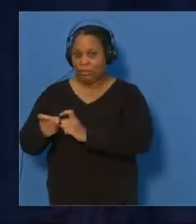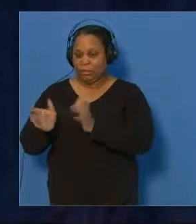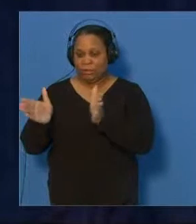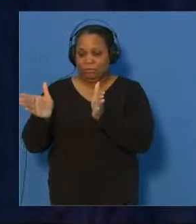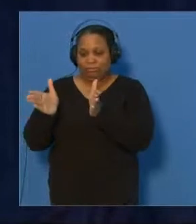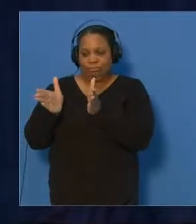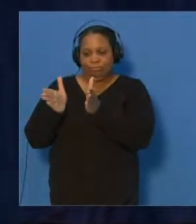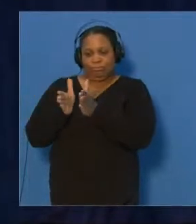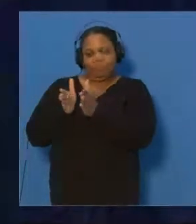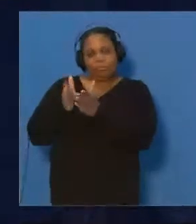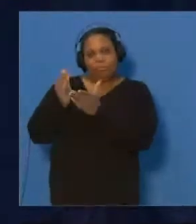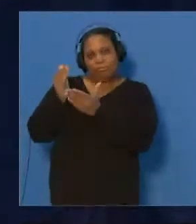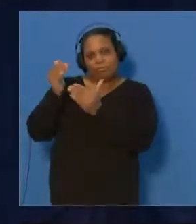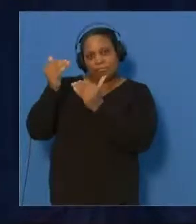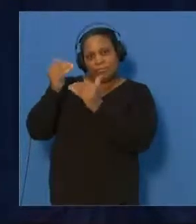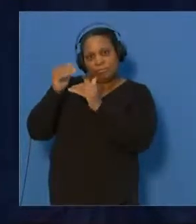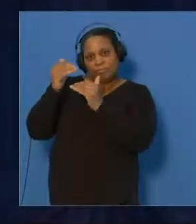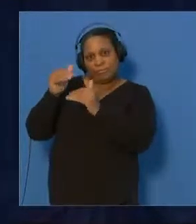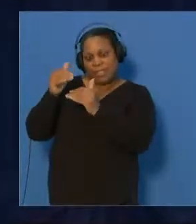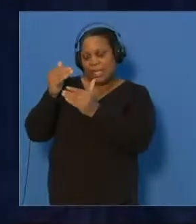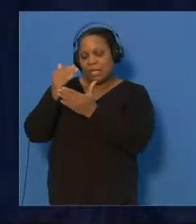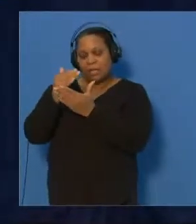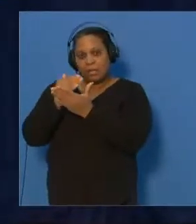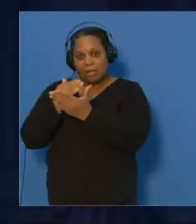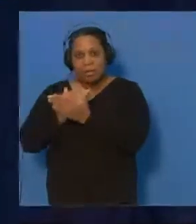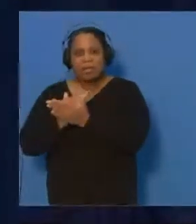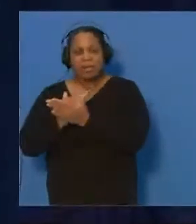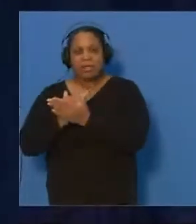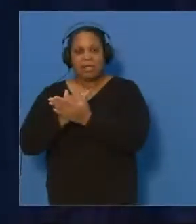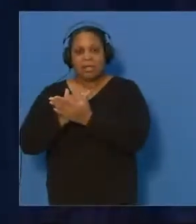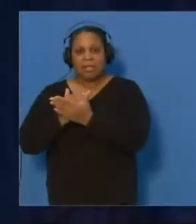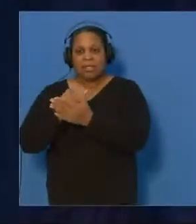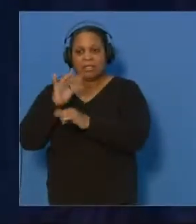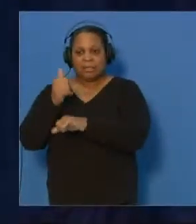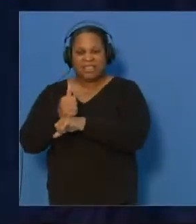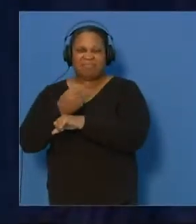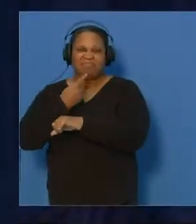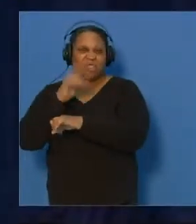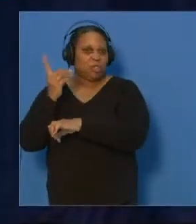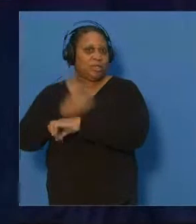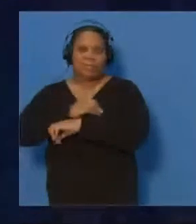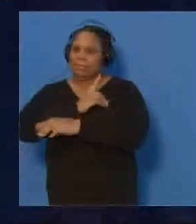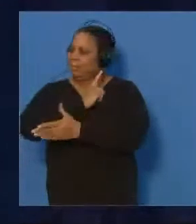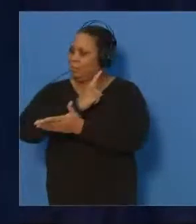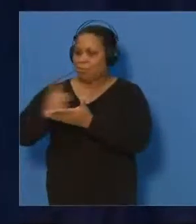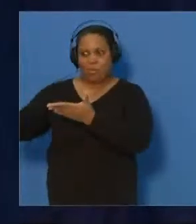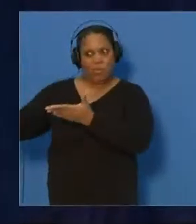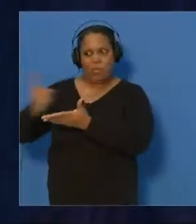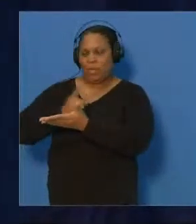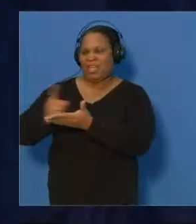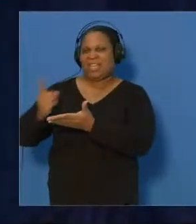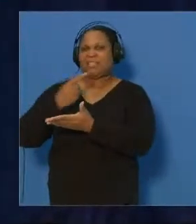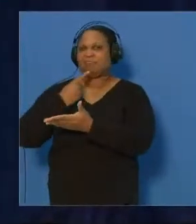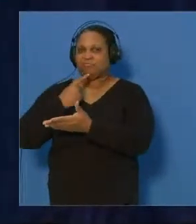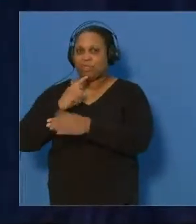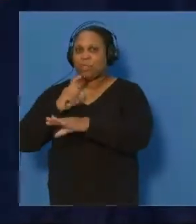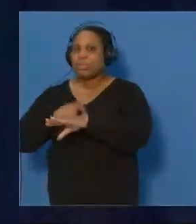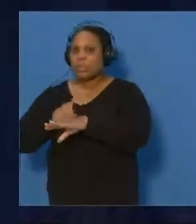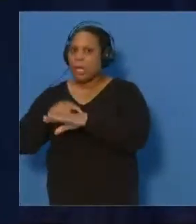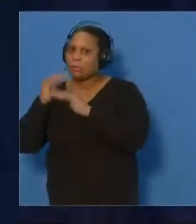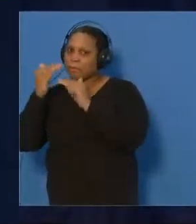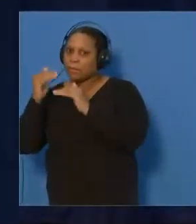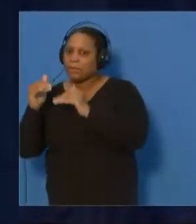narrow changes to restrictions that are only going to be in place on certain days, not the entire week and during certain times. And it's important